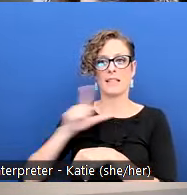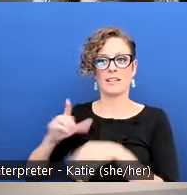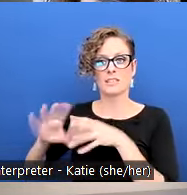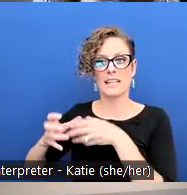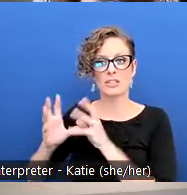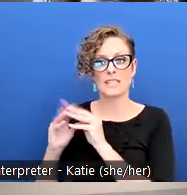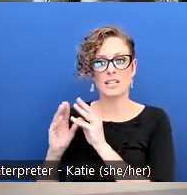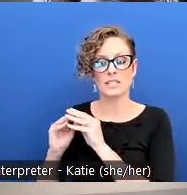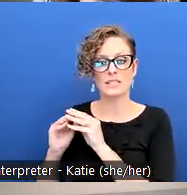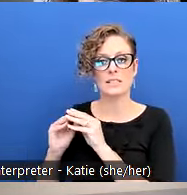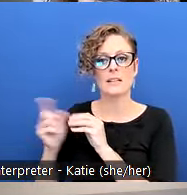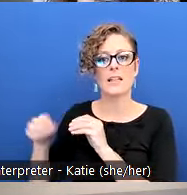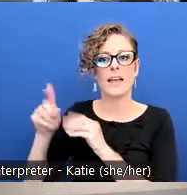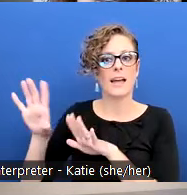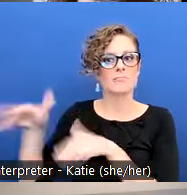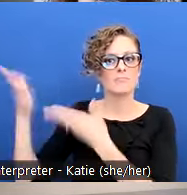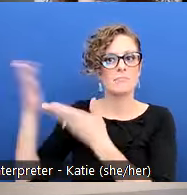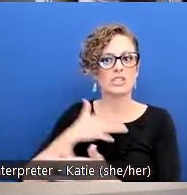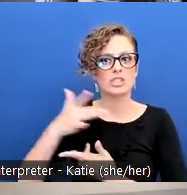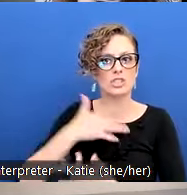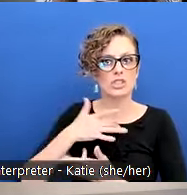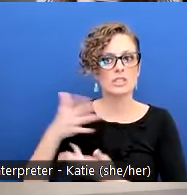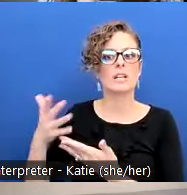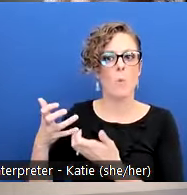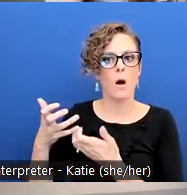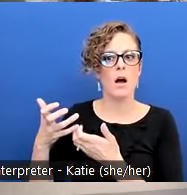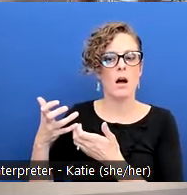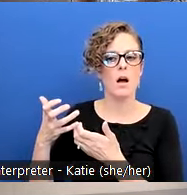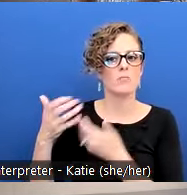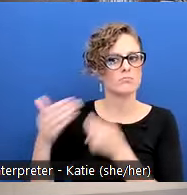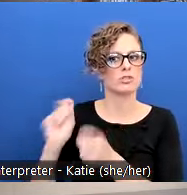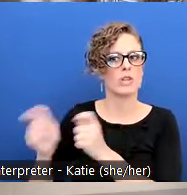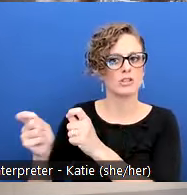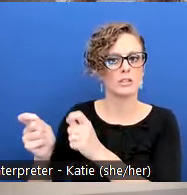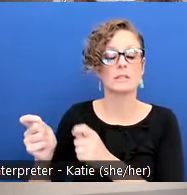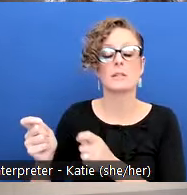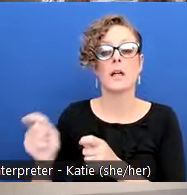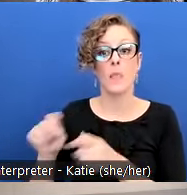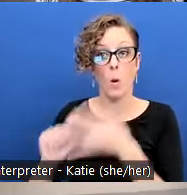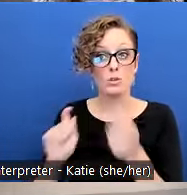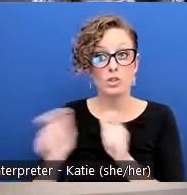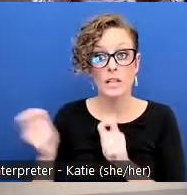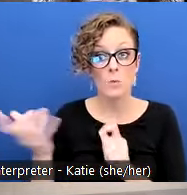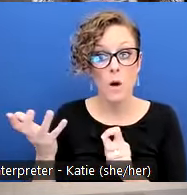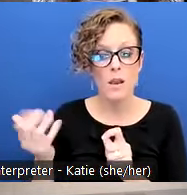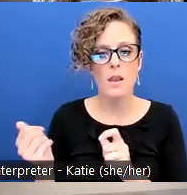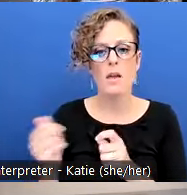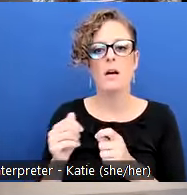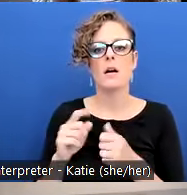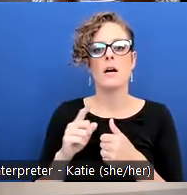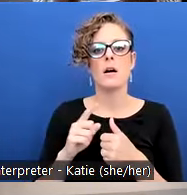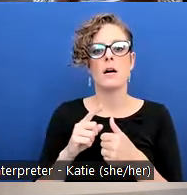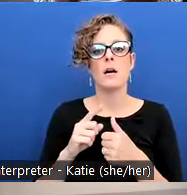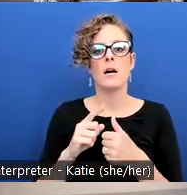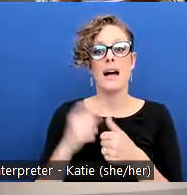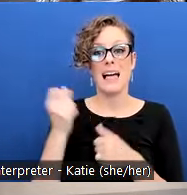the legislature raised some concerns and wanted to make some additional changes. So some of that included thinking that 11 years